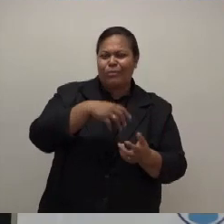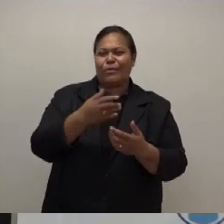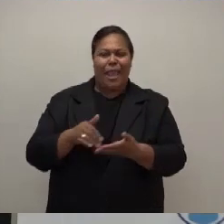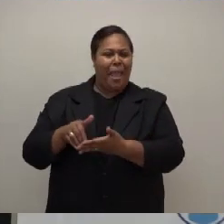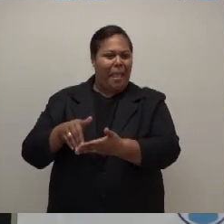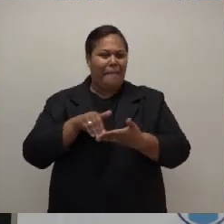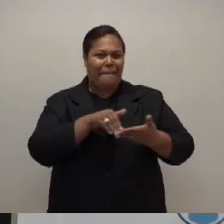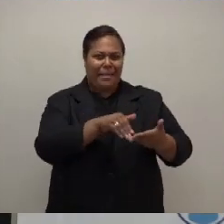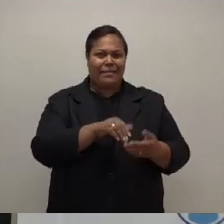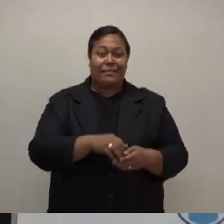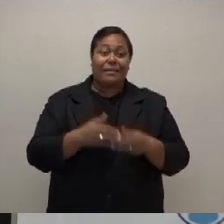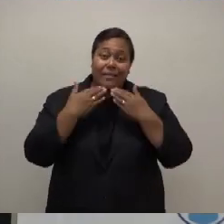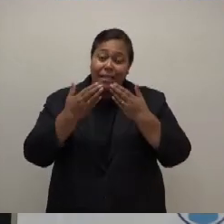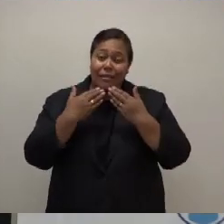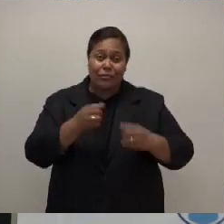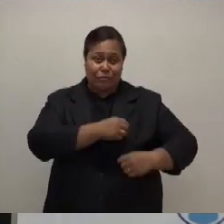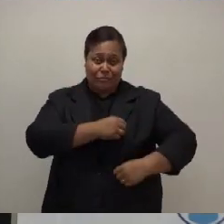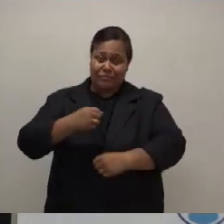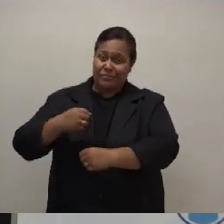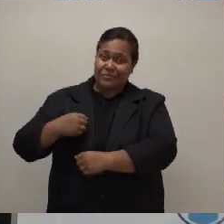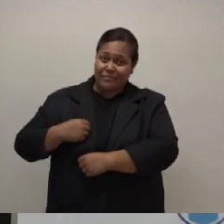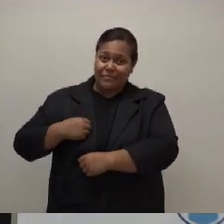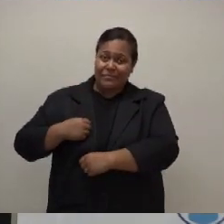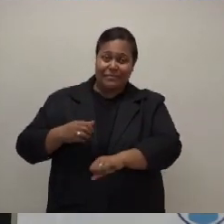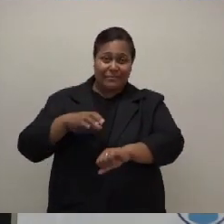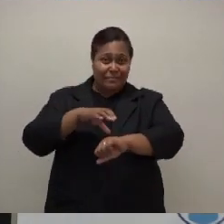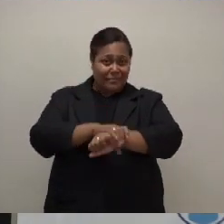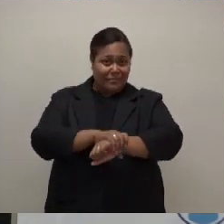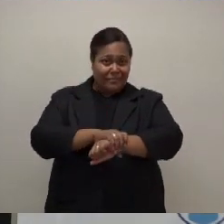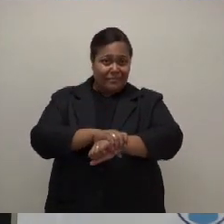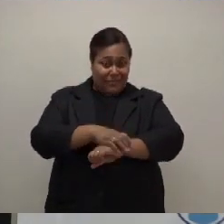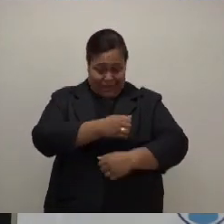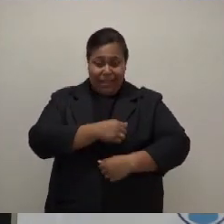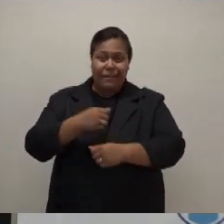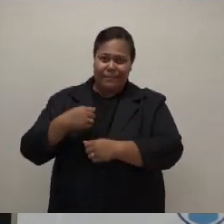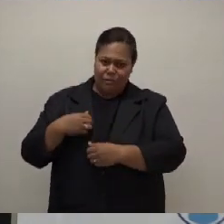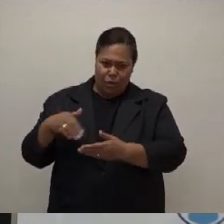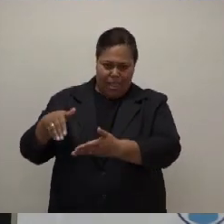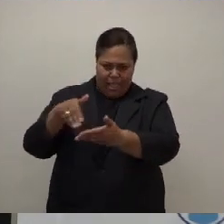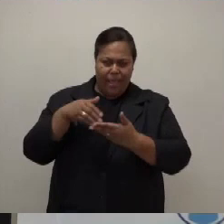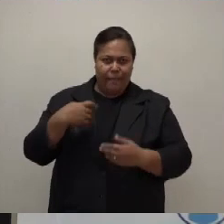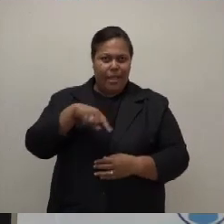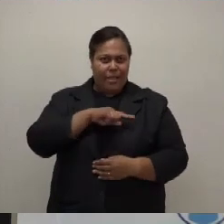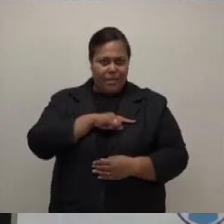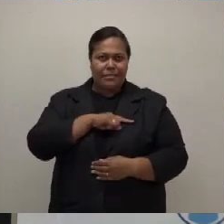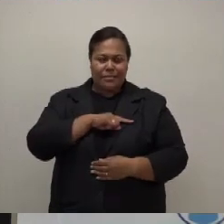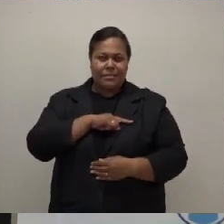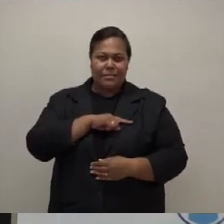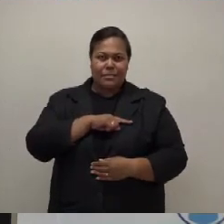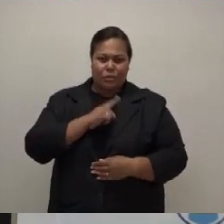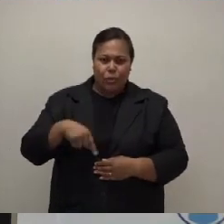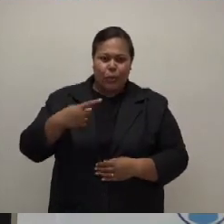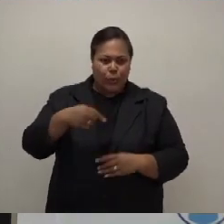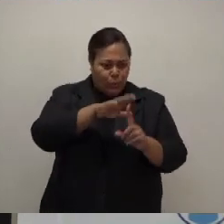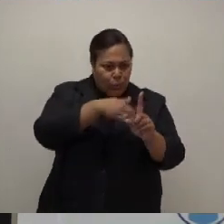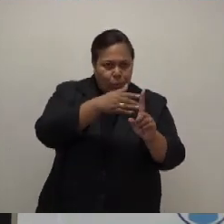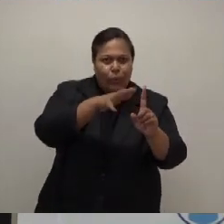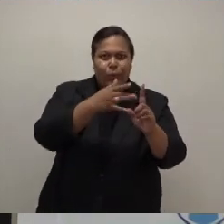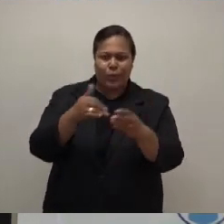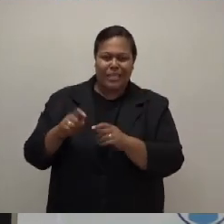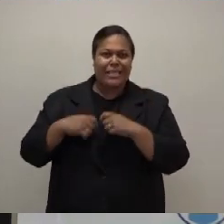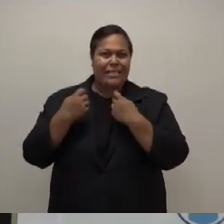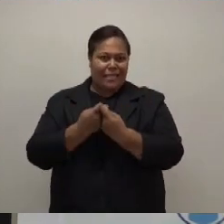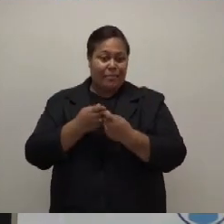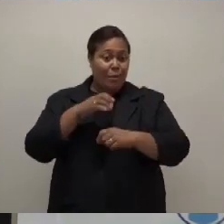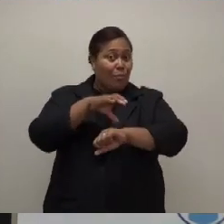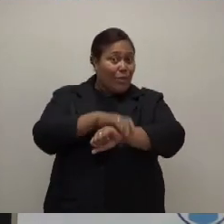Binaka to our disciplined forces, to RFMF for helping us rapidly conduct contact tracing, and to the